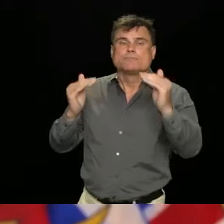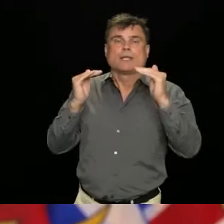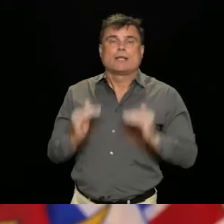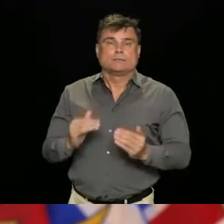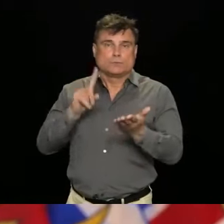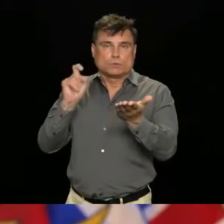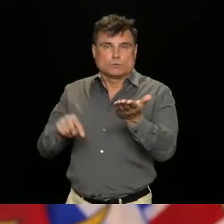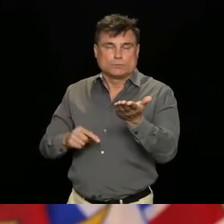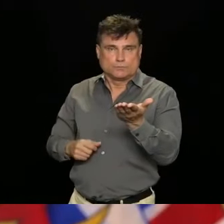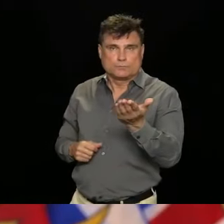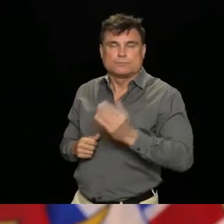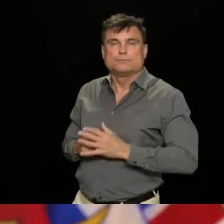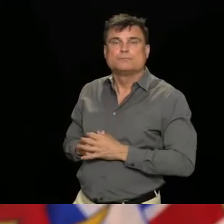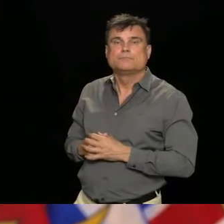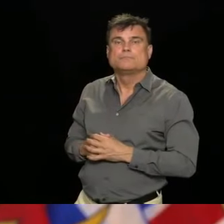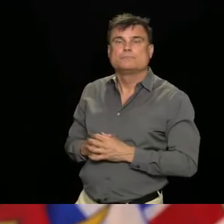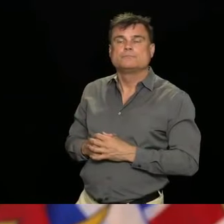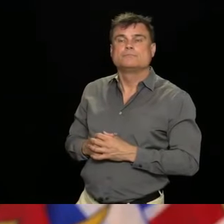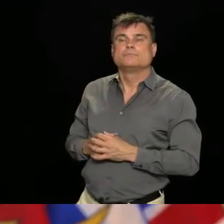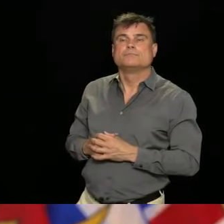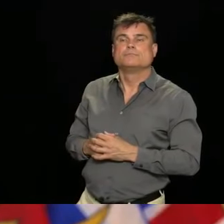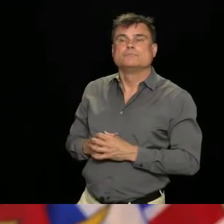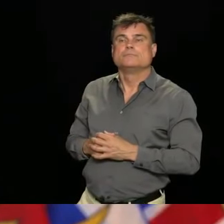Okay, we'll move on to Rob Shaw, Vancouver Sun.